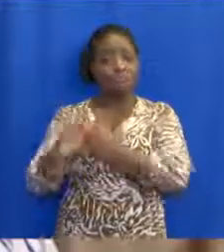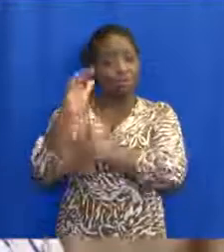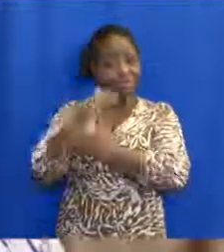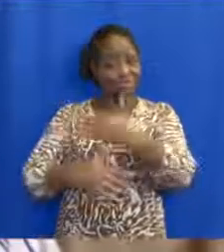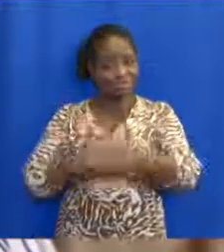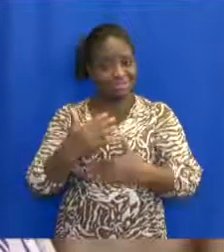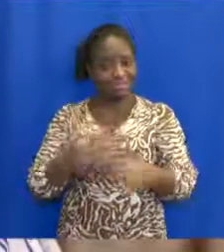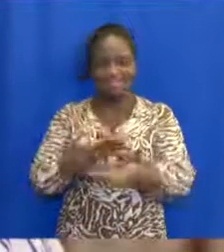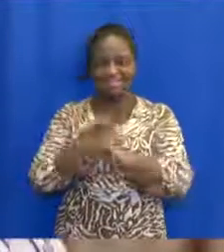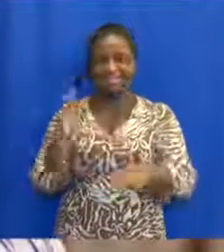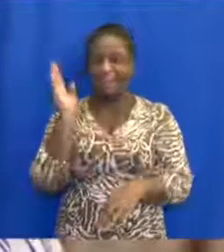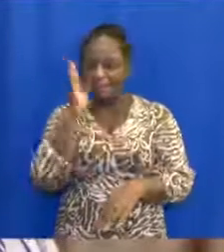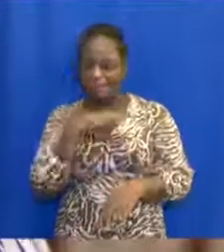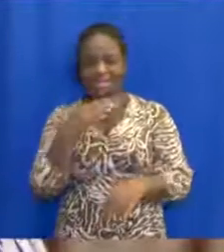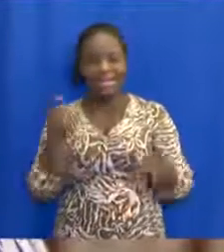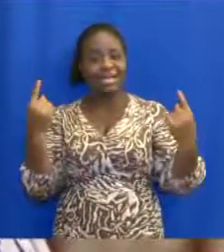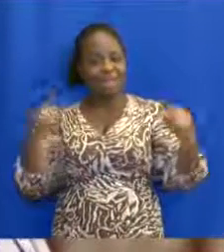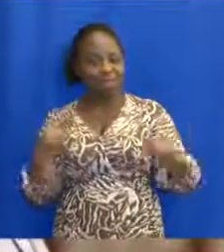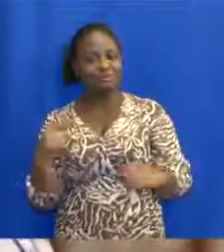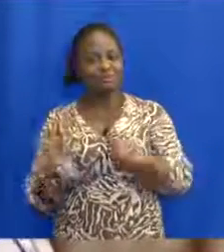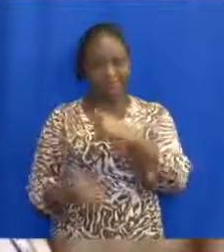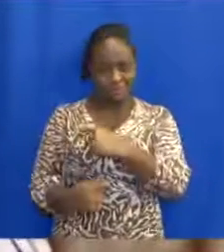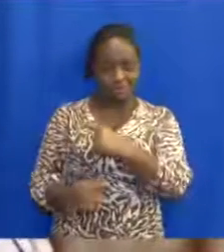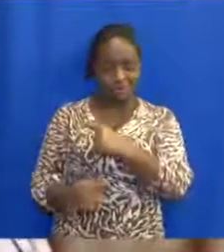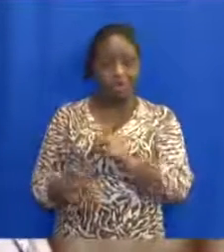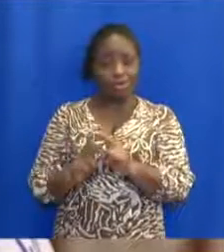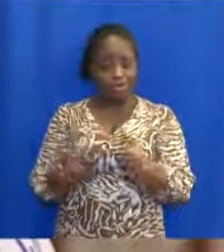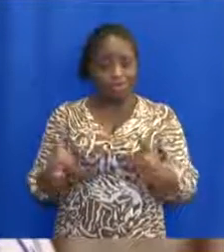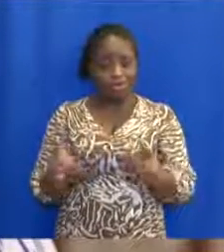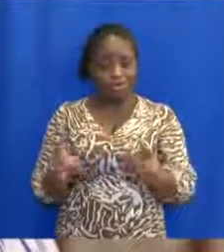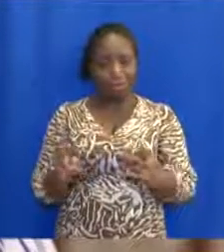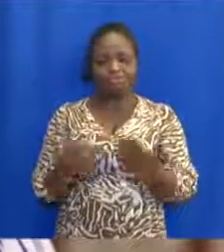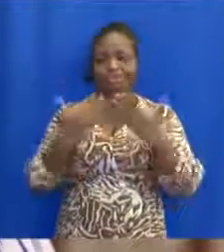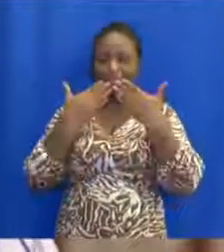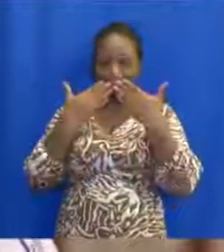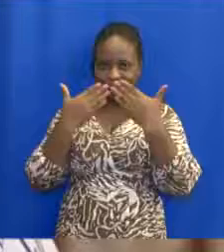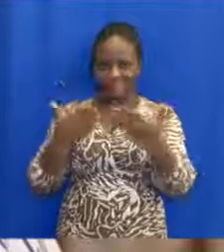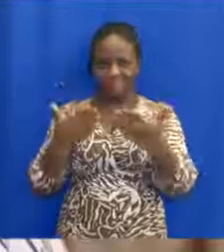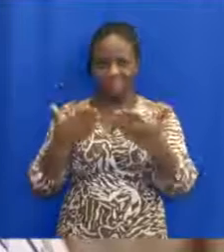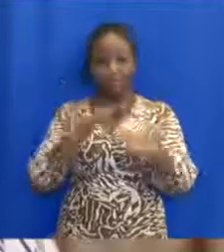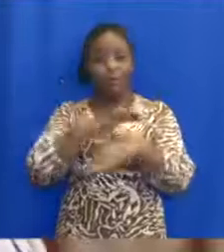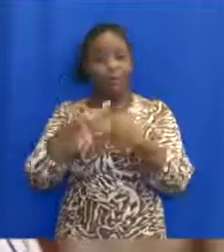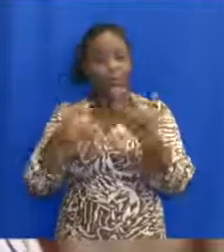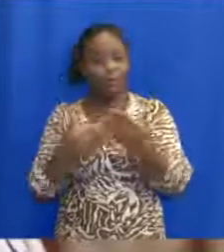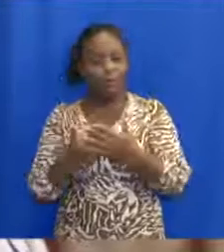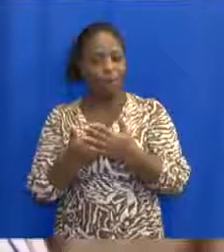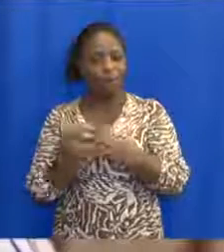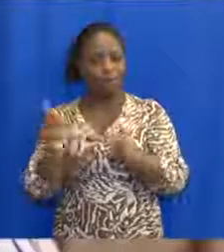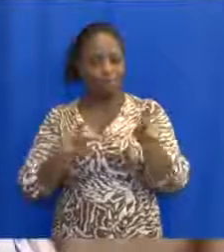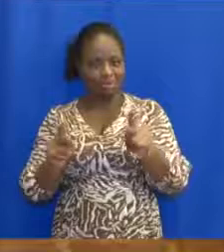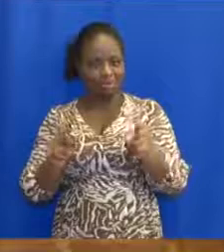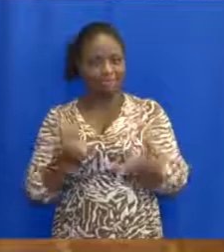Nyumodromona, efonko, nina mi. Noyewo, inkeshida, ehanye fe.